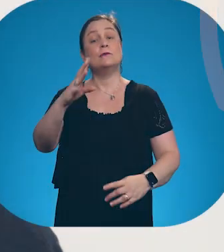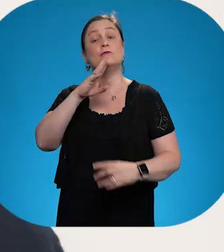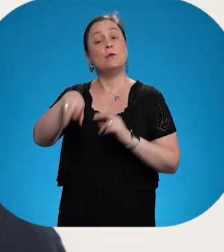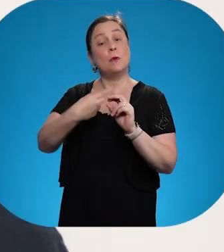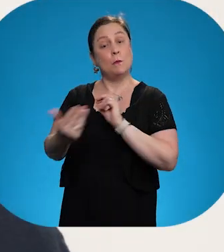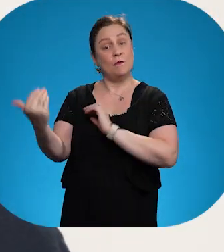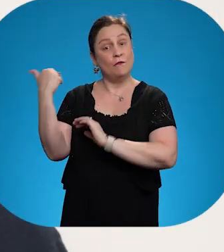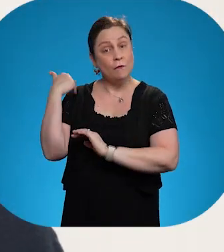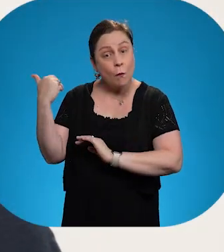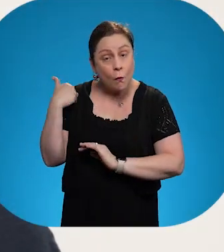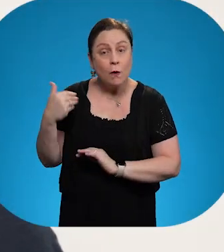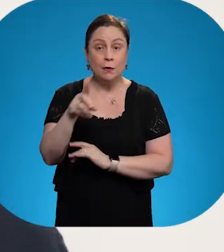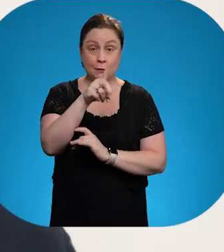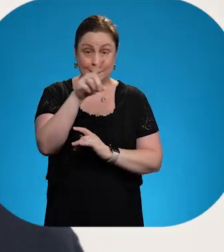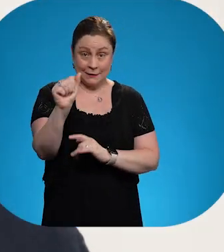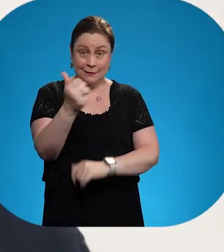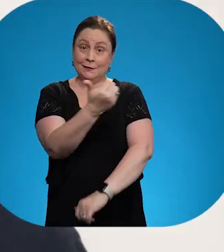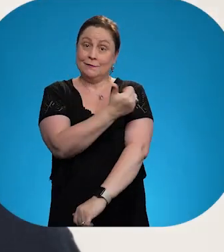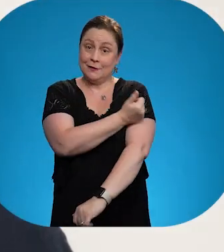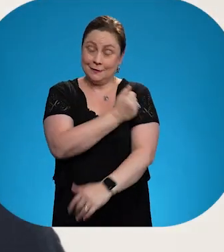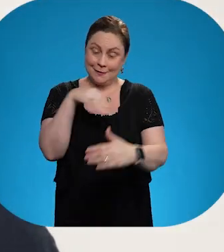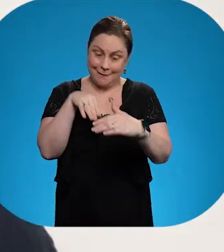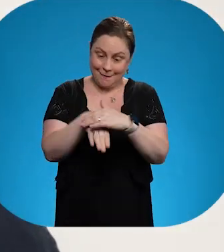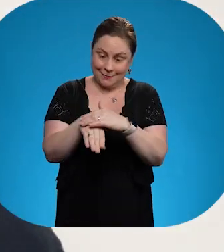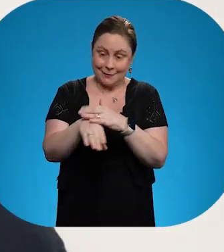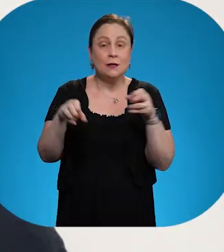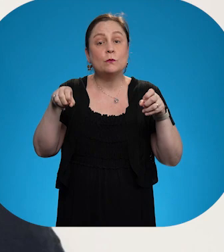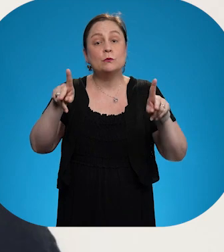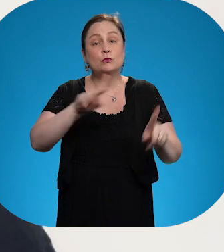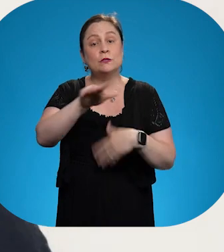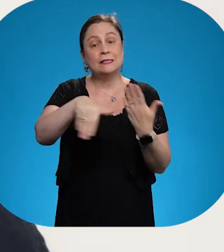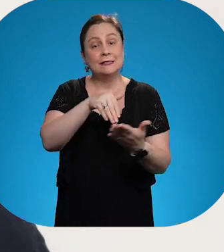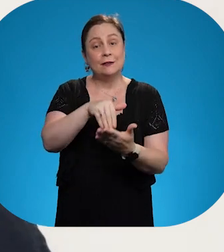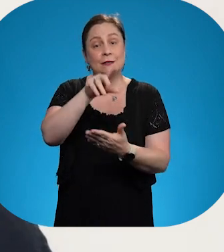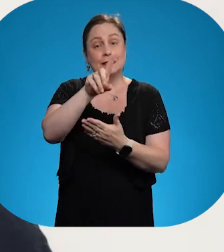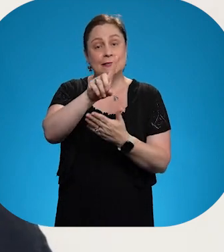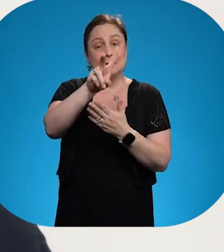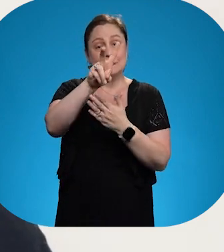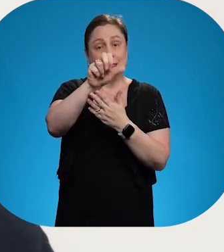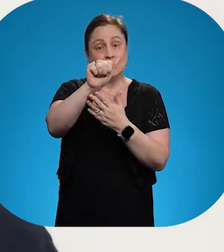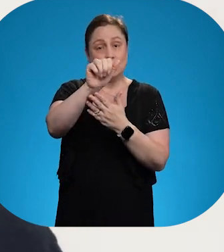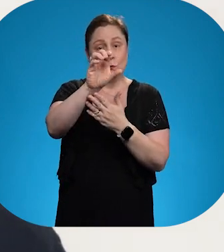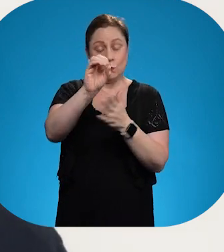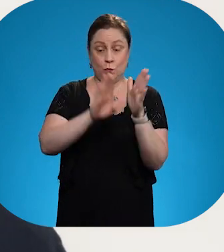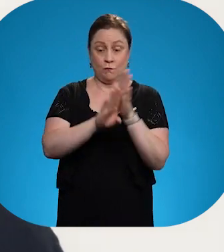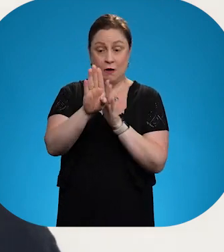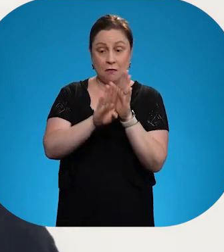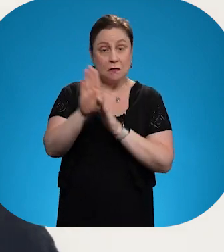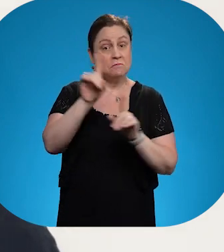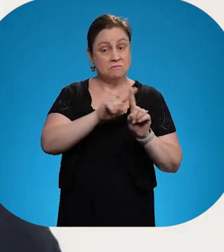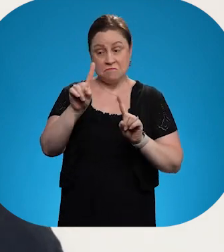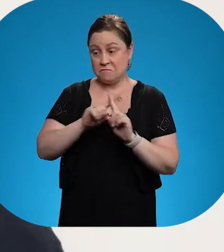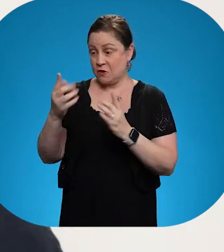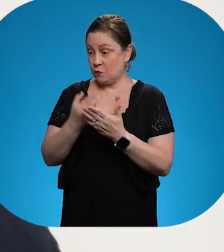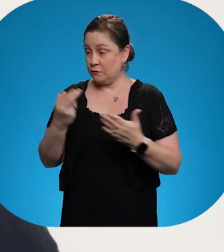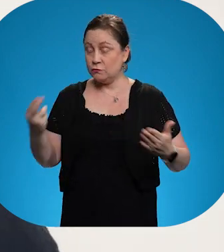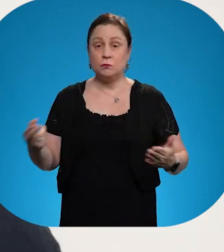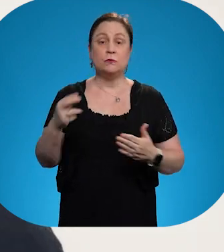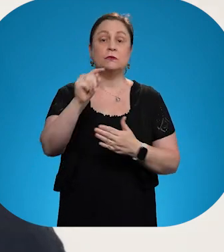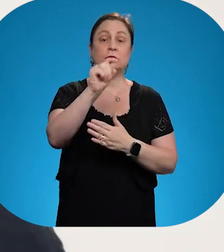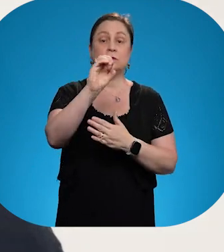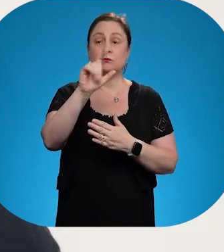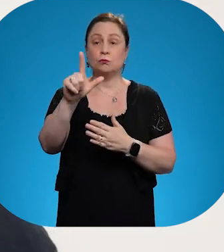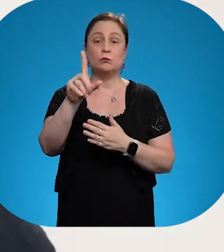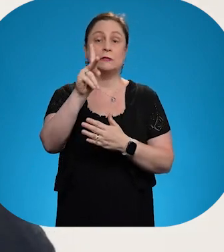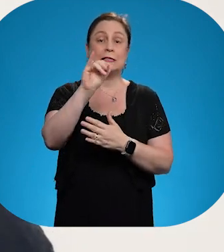As noted earlier in this webinar, the Disability Vaccine Access and Opportunities Center, or DVAO, has developed a number of